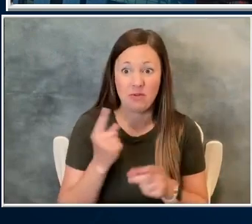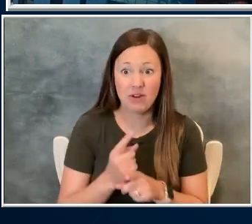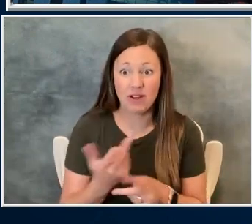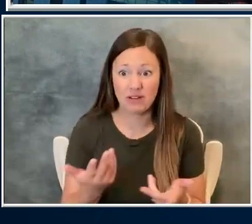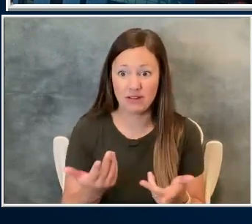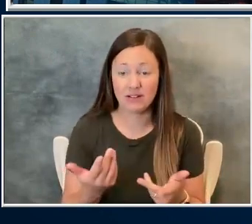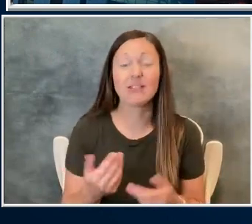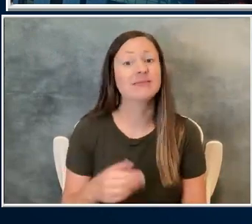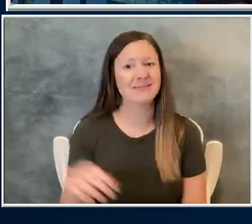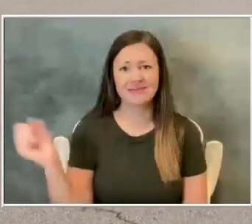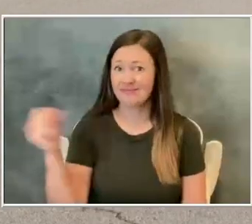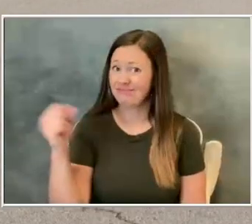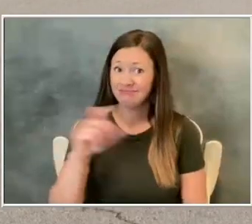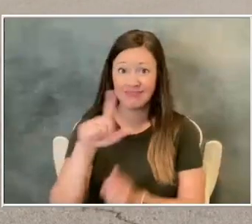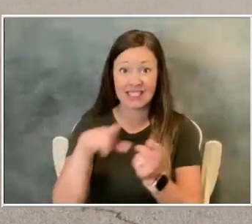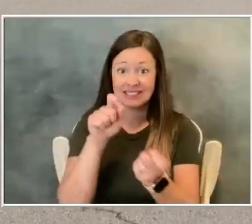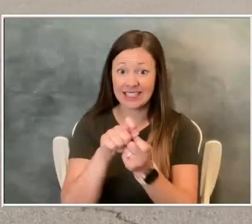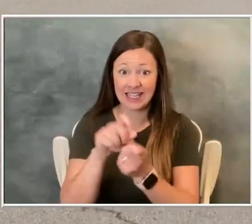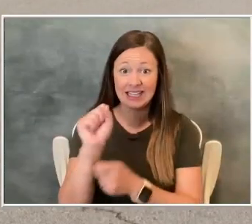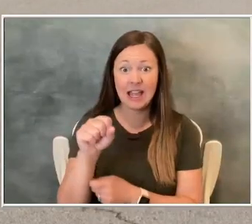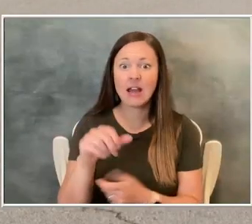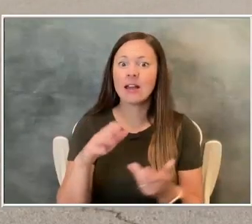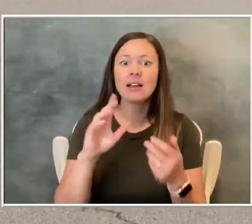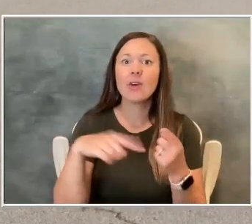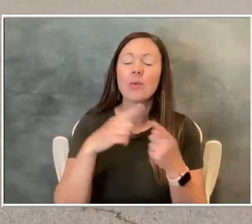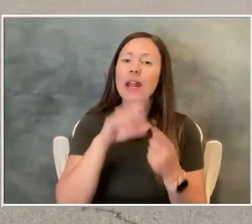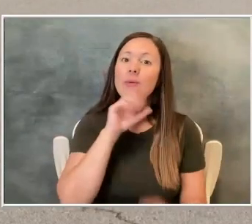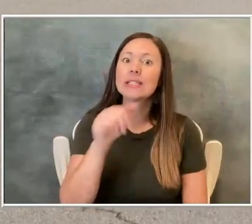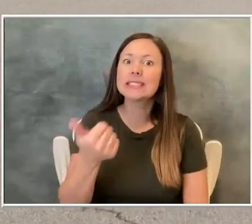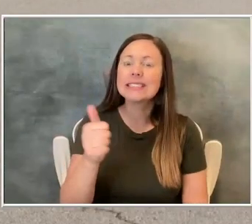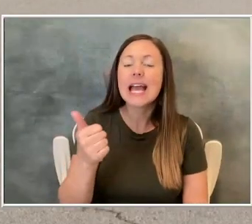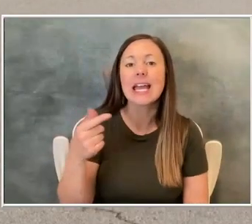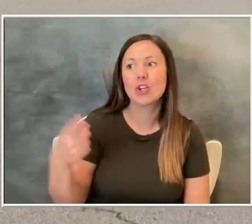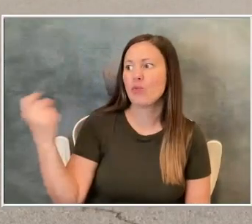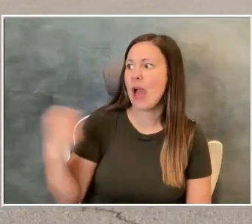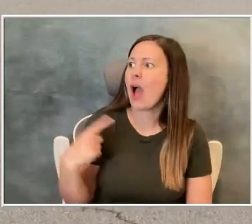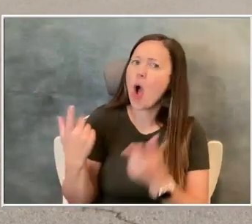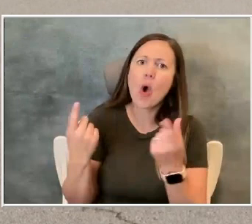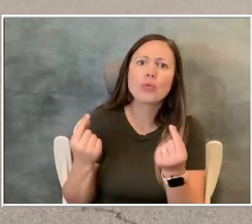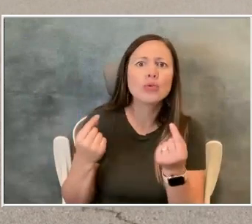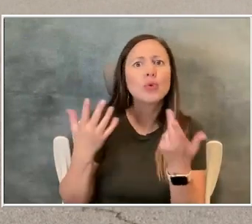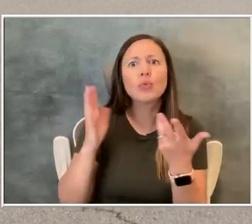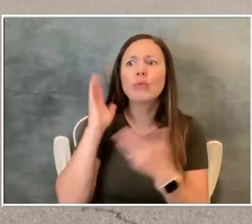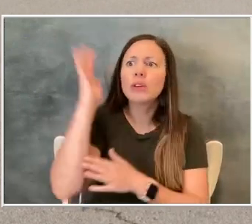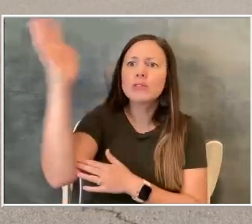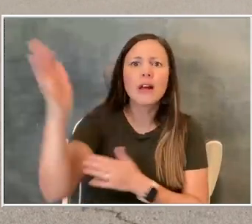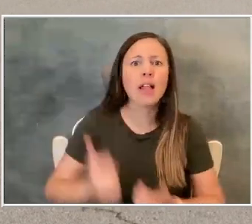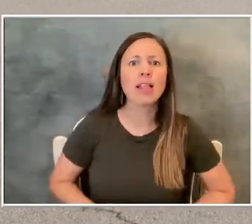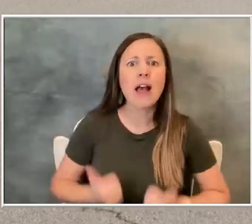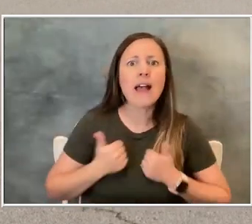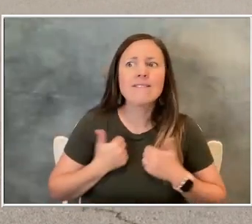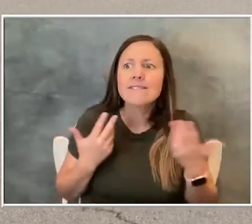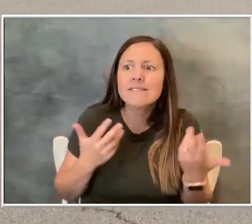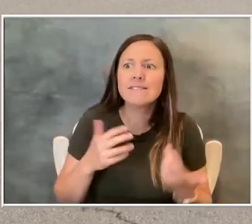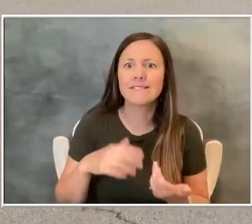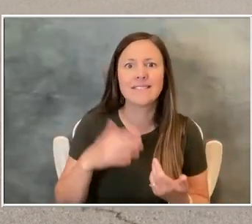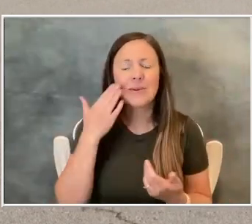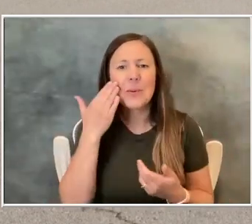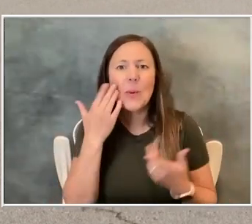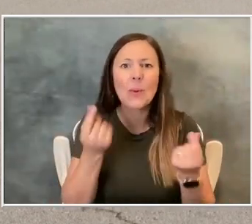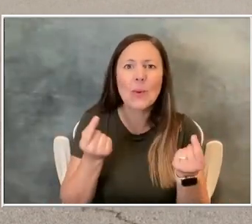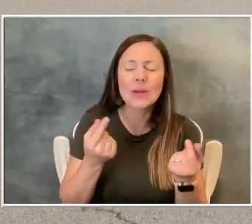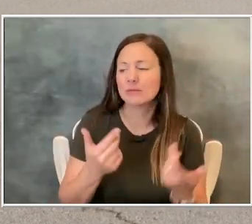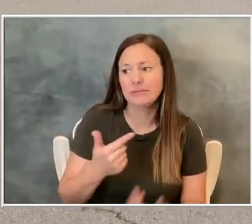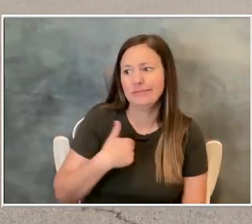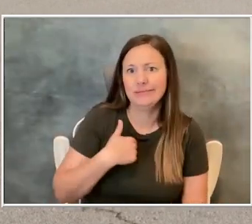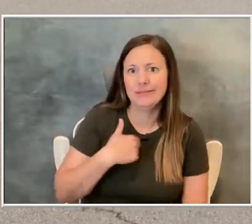100%. Yeah, it's not what I would have thought when I was 10 years old if you were going to ask me what I was going to be doing when I was 21 or 30 now. But, I love